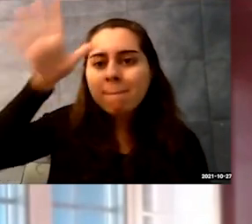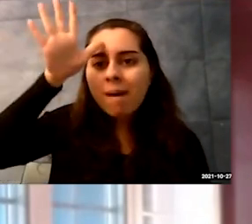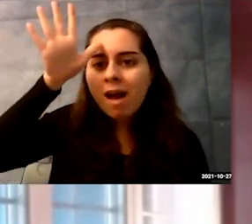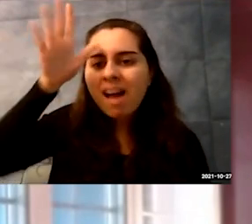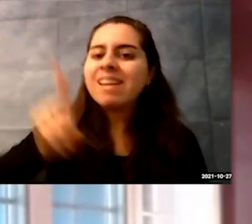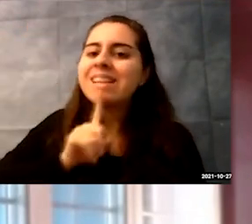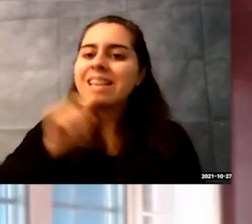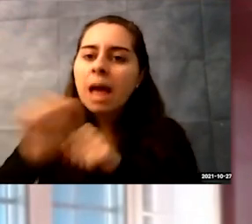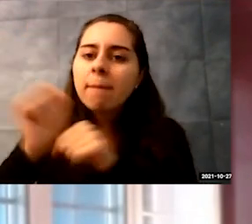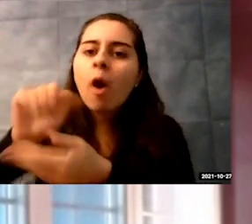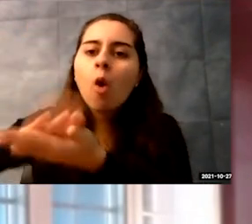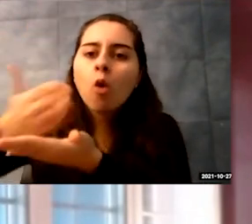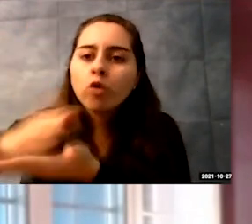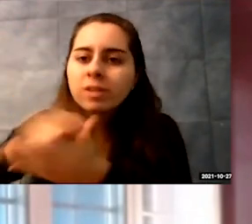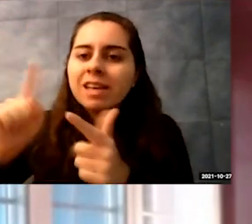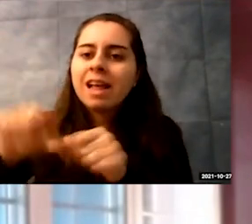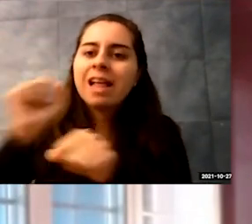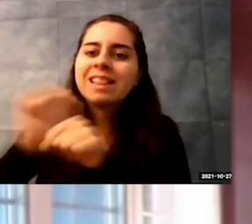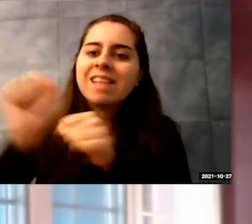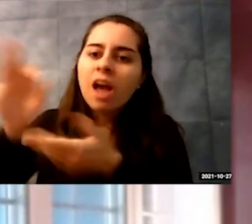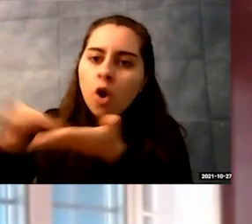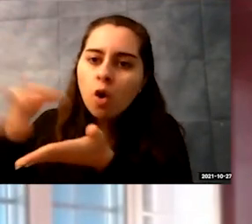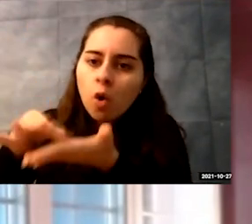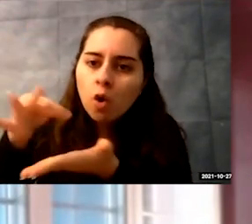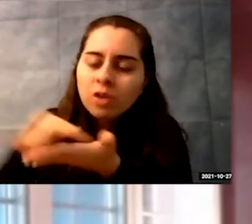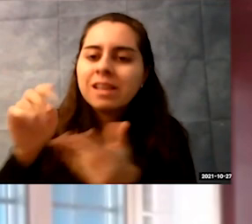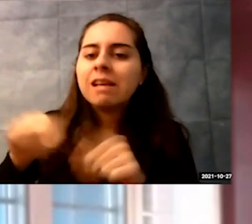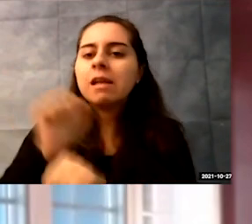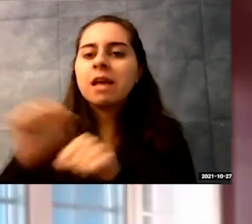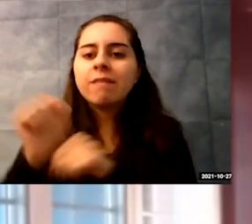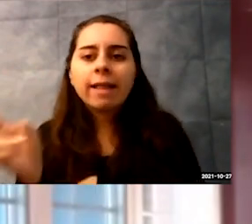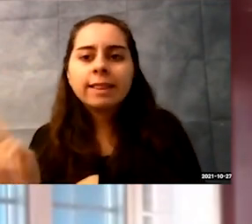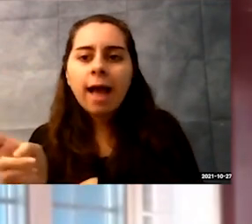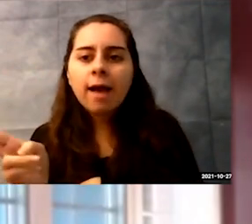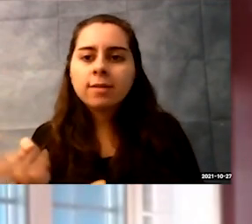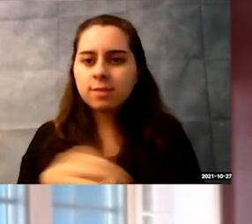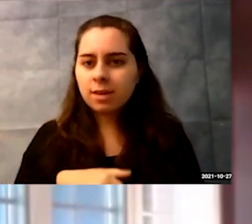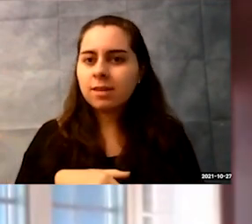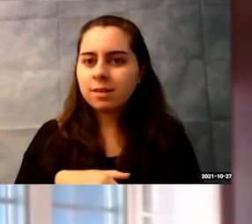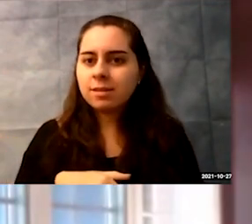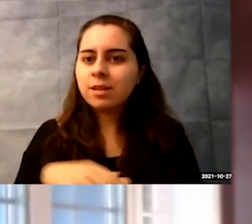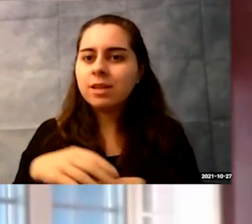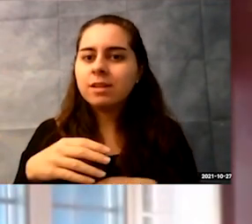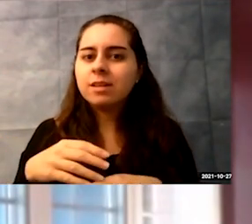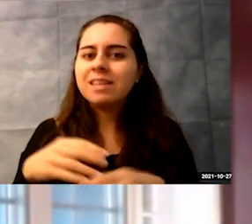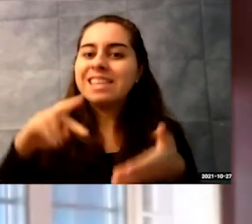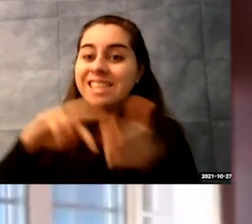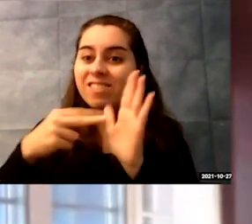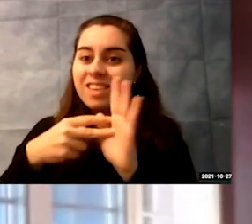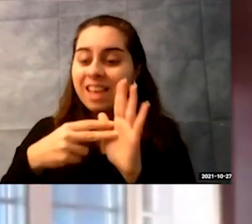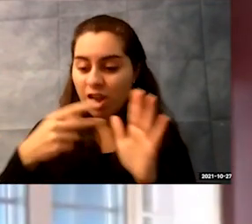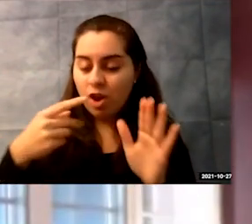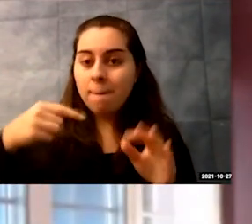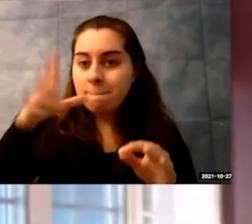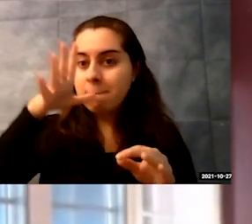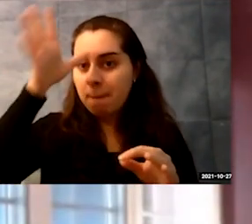kitchen workers and taxi drivers so we were basically a working class